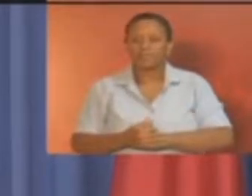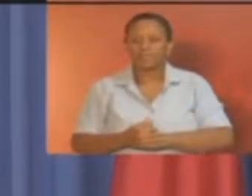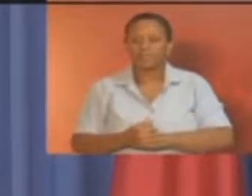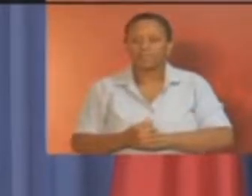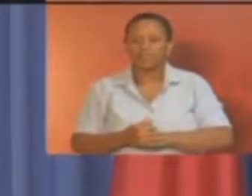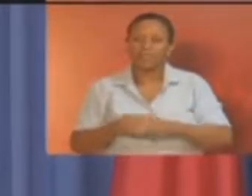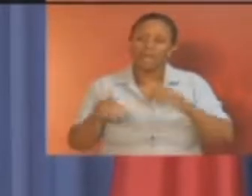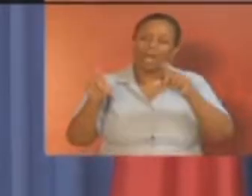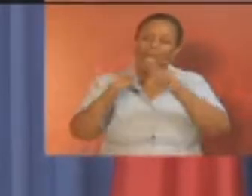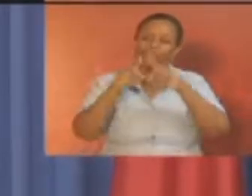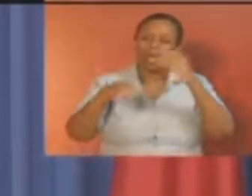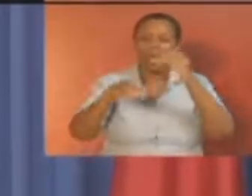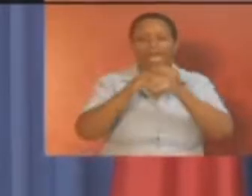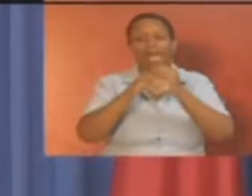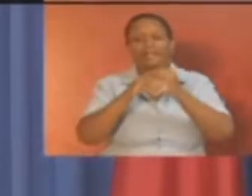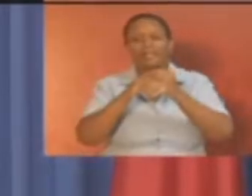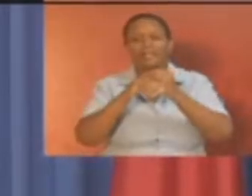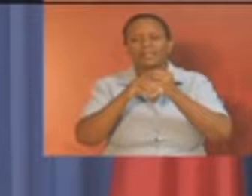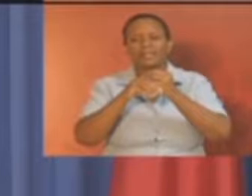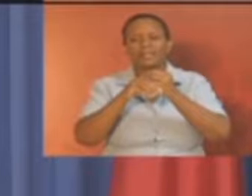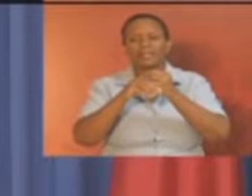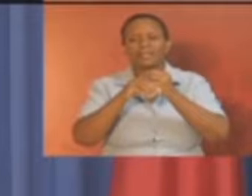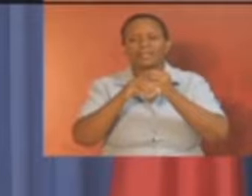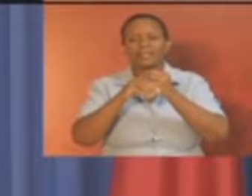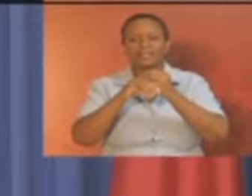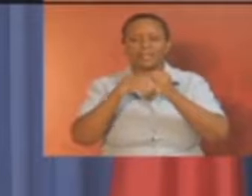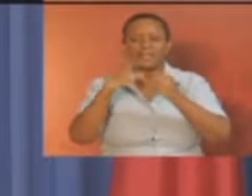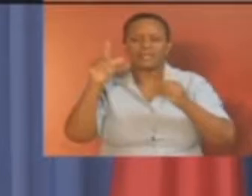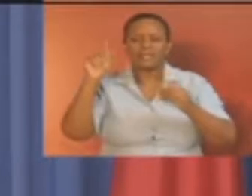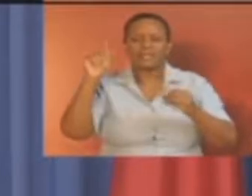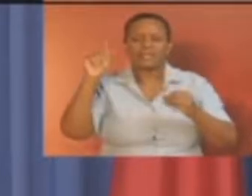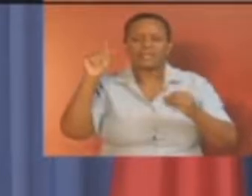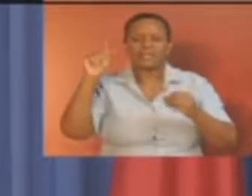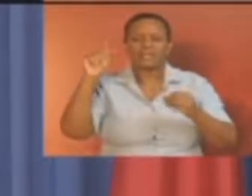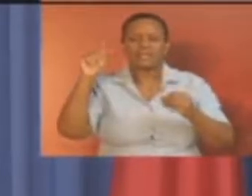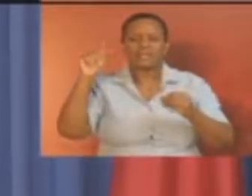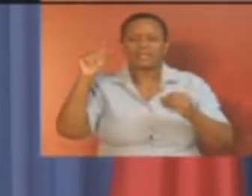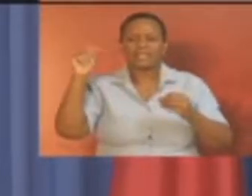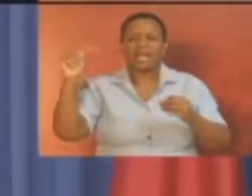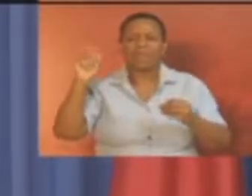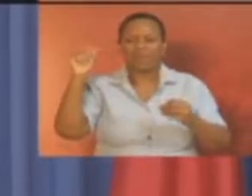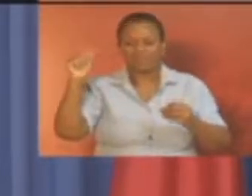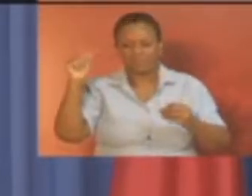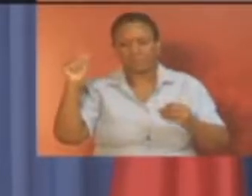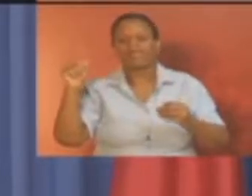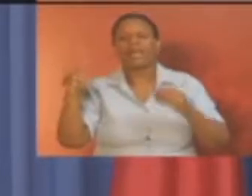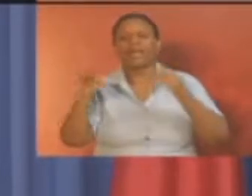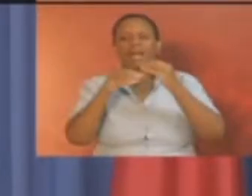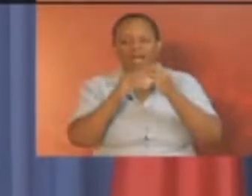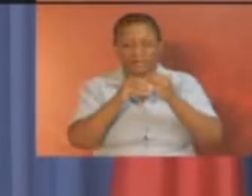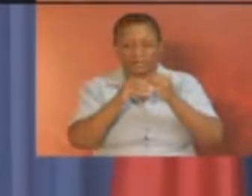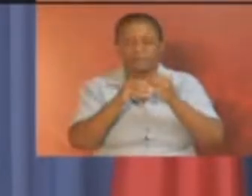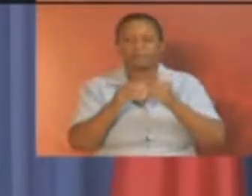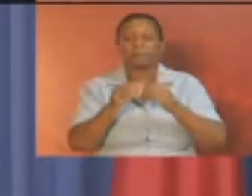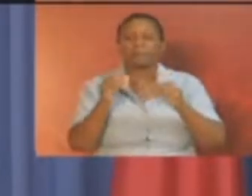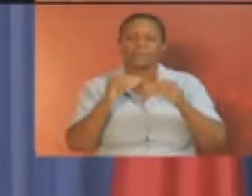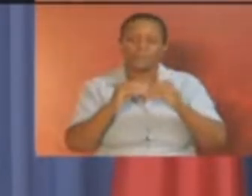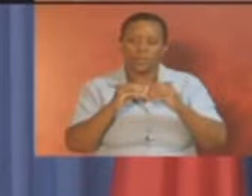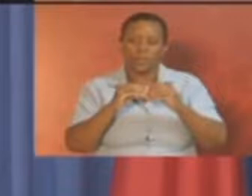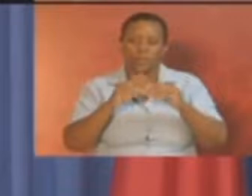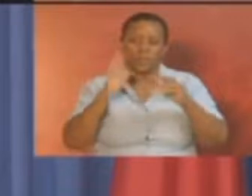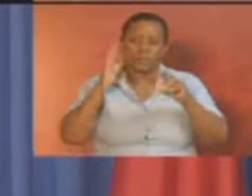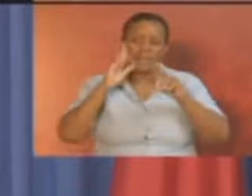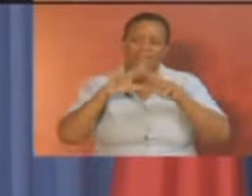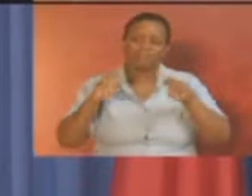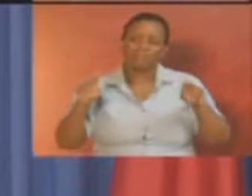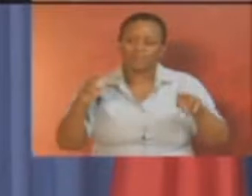the Tag-Harigua Extended Care Facility to increase the bed capacity within the next 48 hours. As such, we are increasing the number